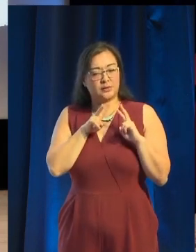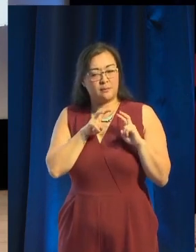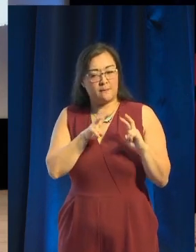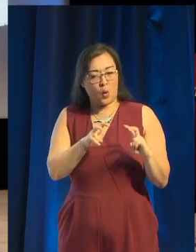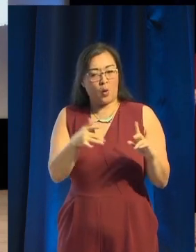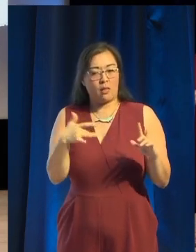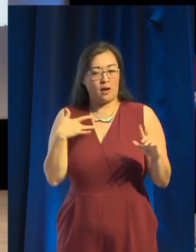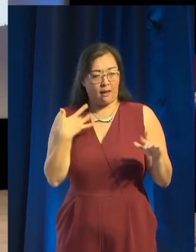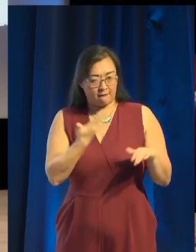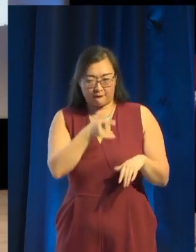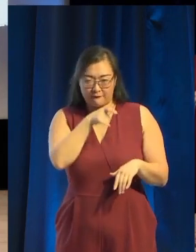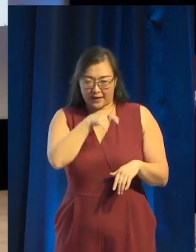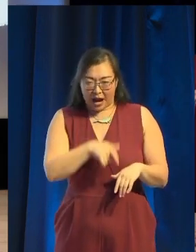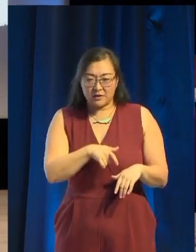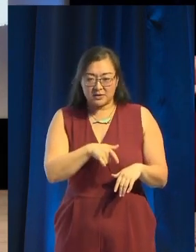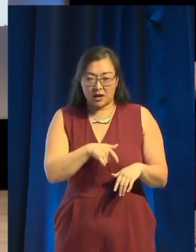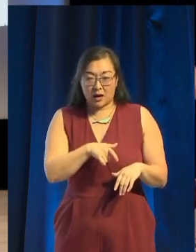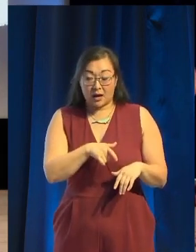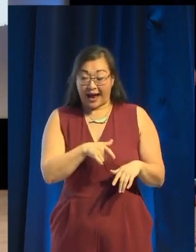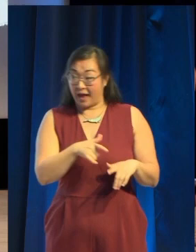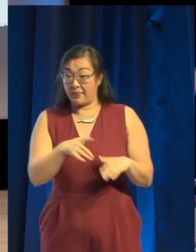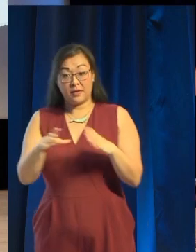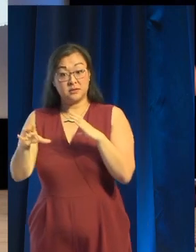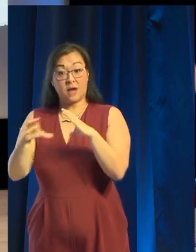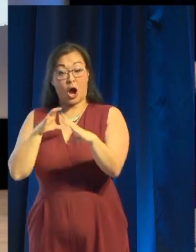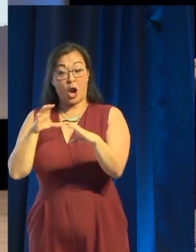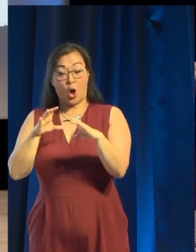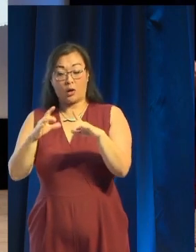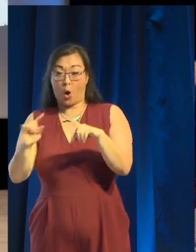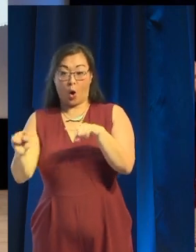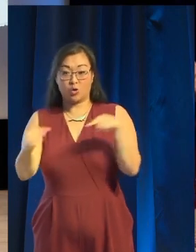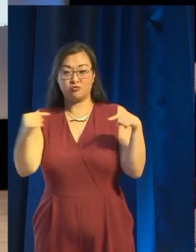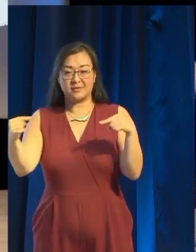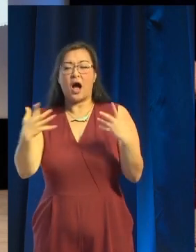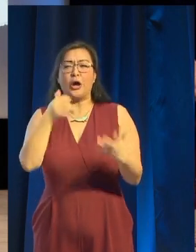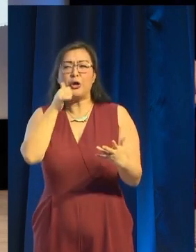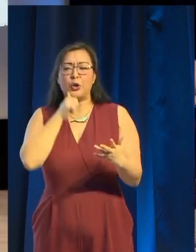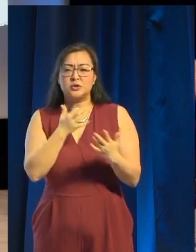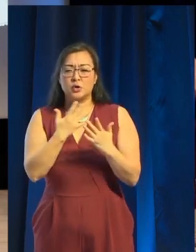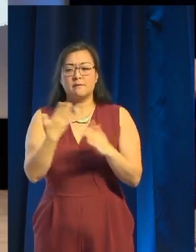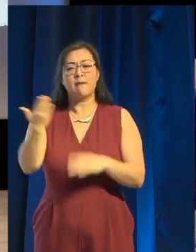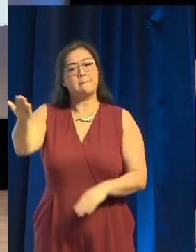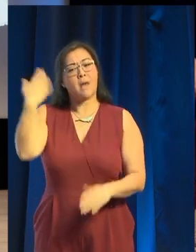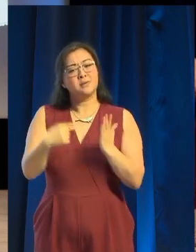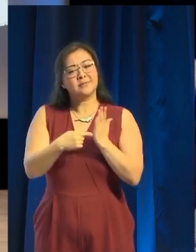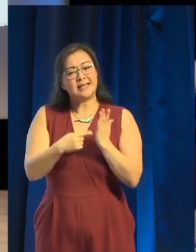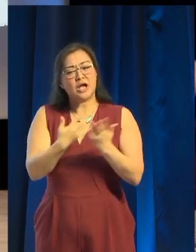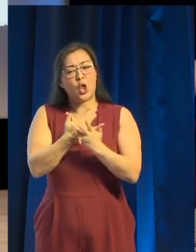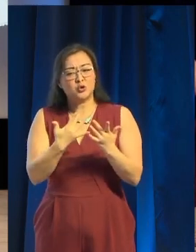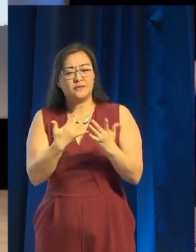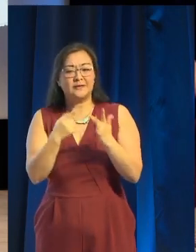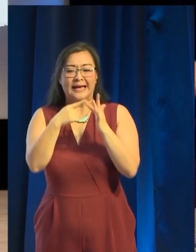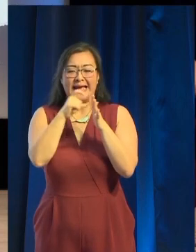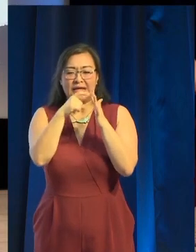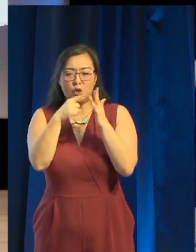a lot with the dialogues, since I'm using past tense and a lot of figure of speech to describe